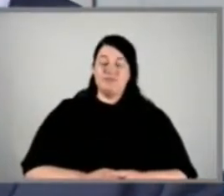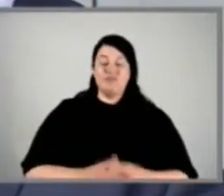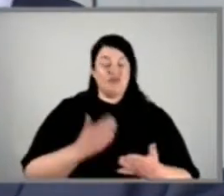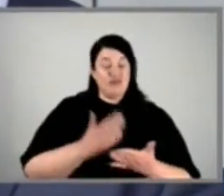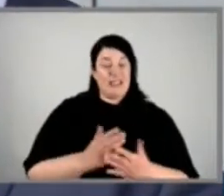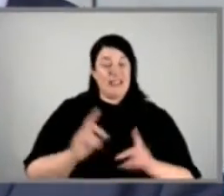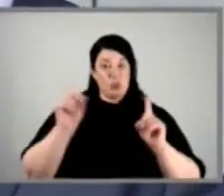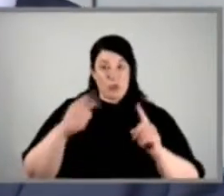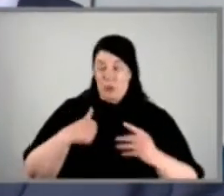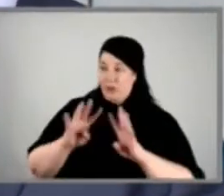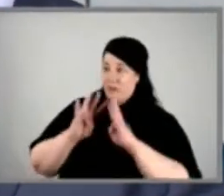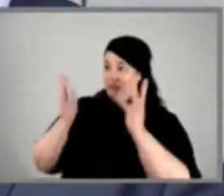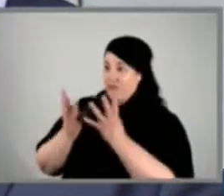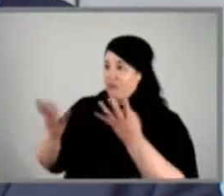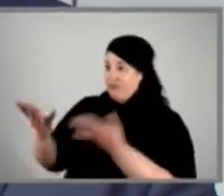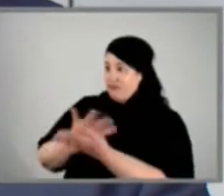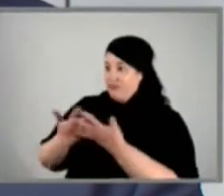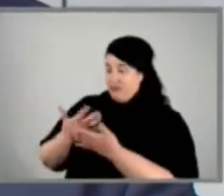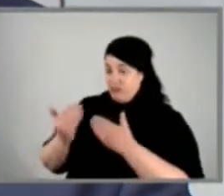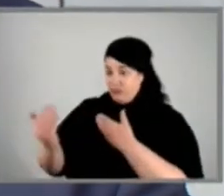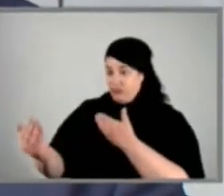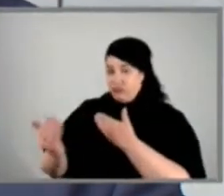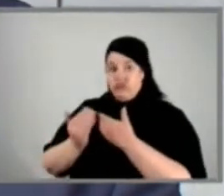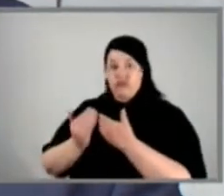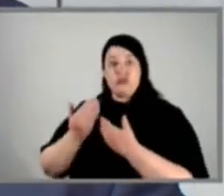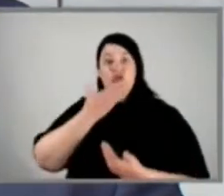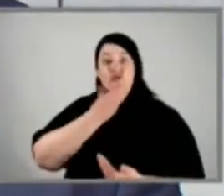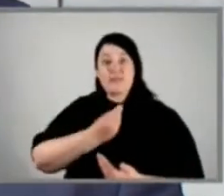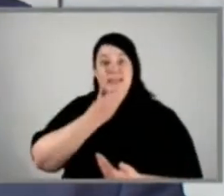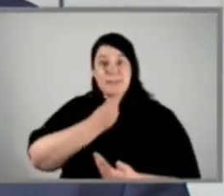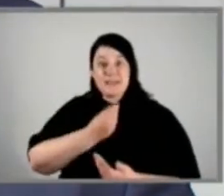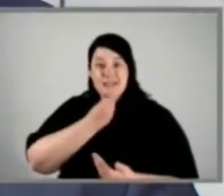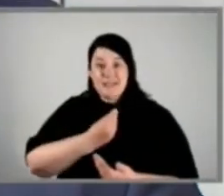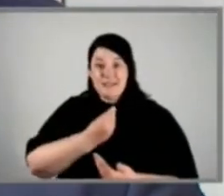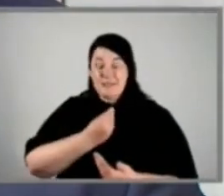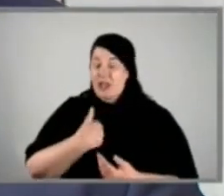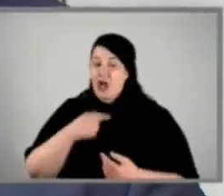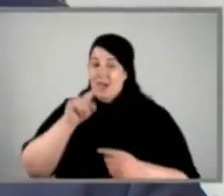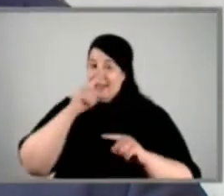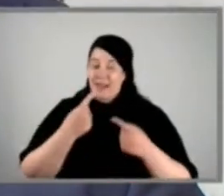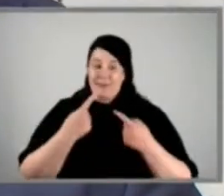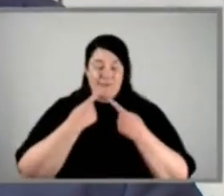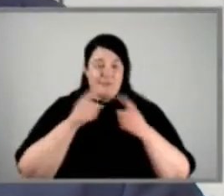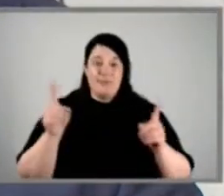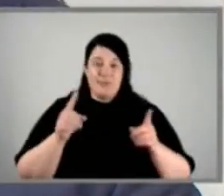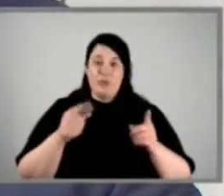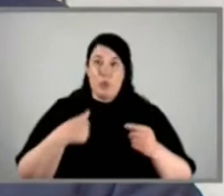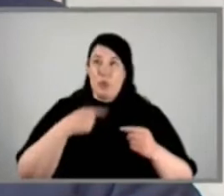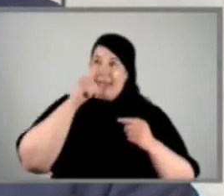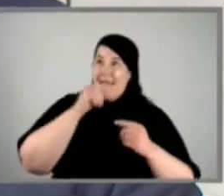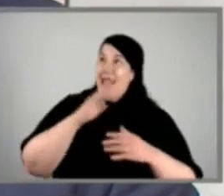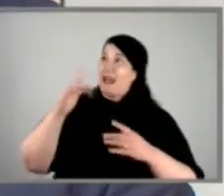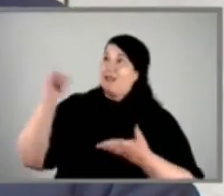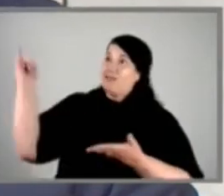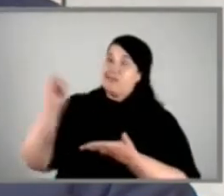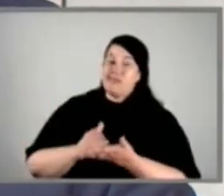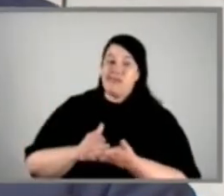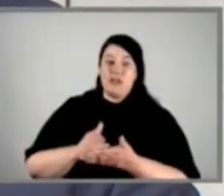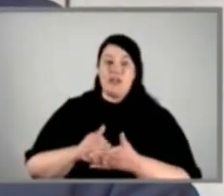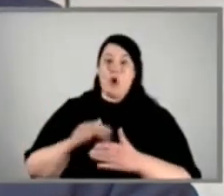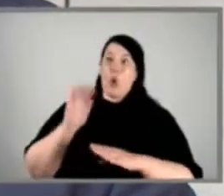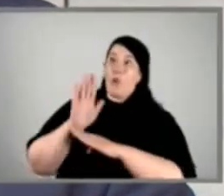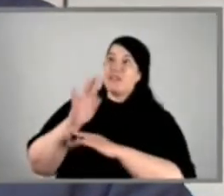we're looking towards Christmas, I can't give a commitment to the states that we'd be in a position to allow any broader entry of